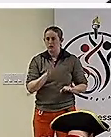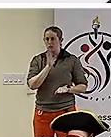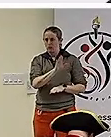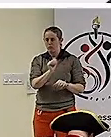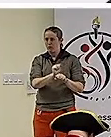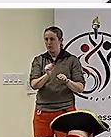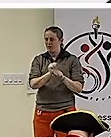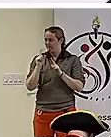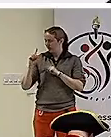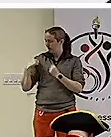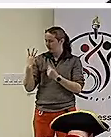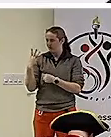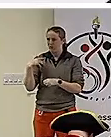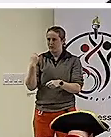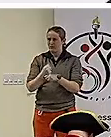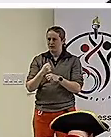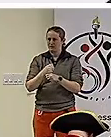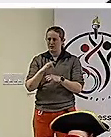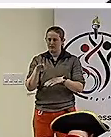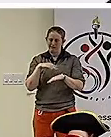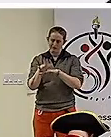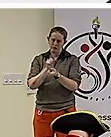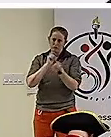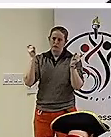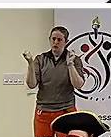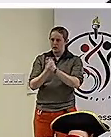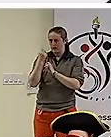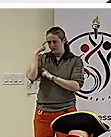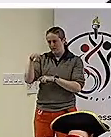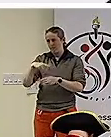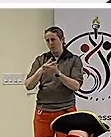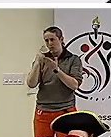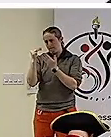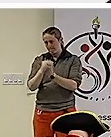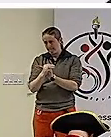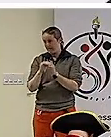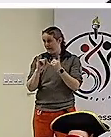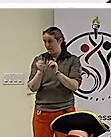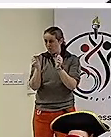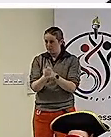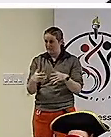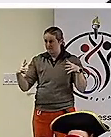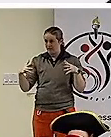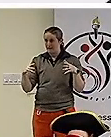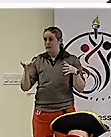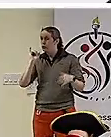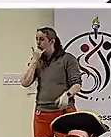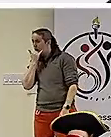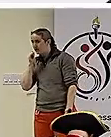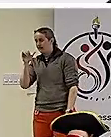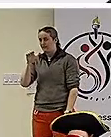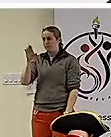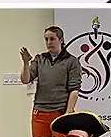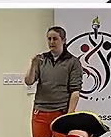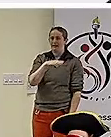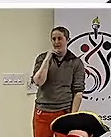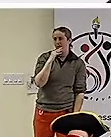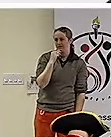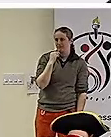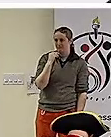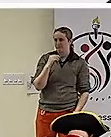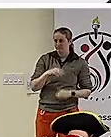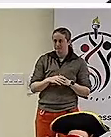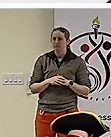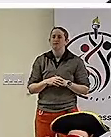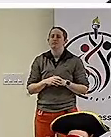transformed the Take Part program by expanding the program in Yarmouth, Cape Breton, and Halifax.